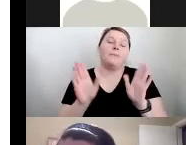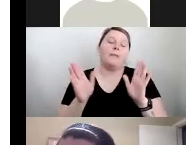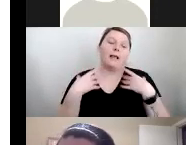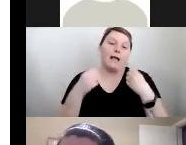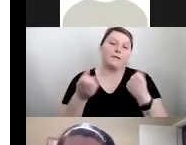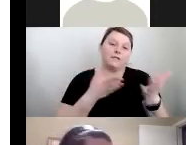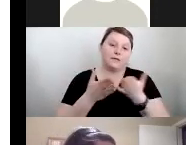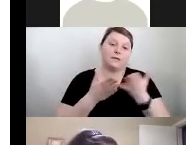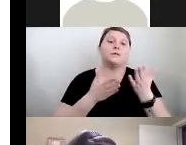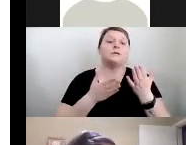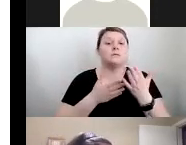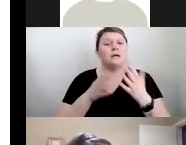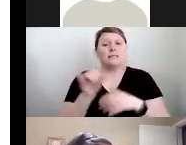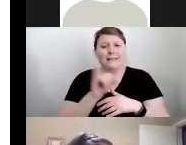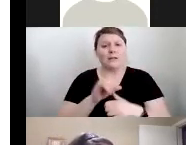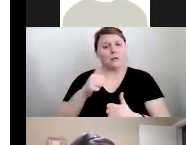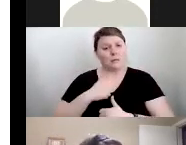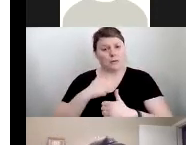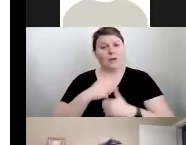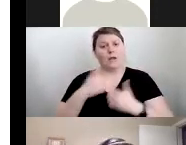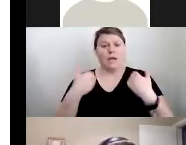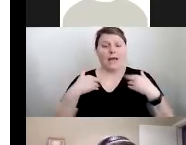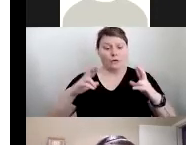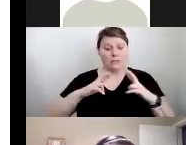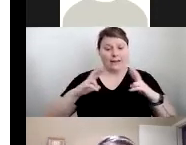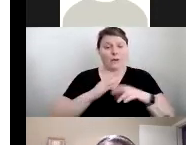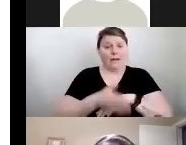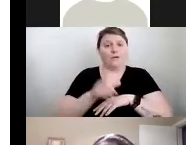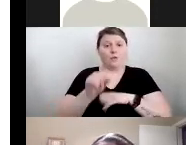is a retirement that you can get after 20 years.